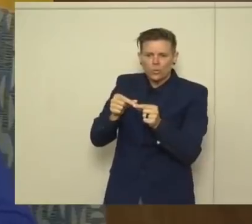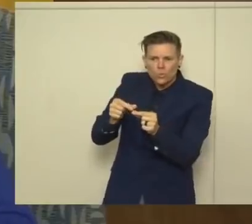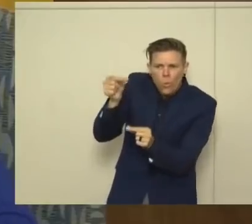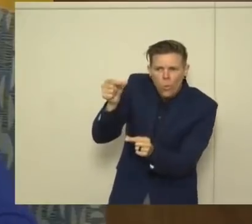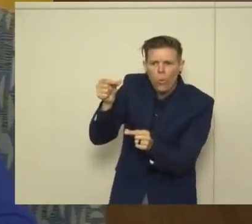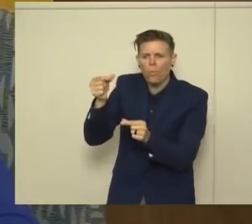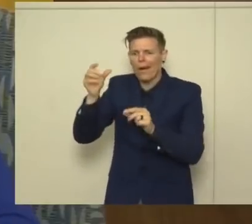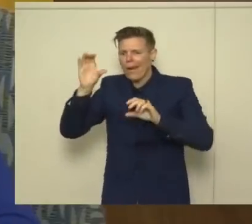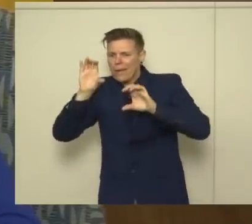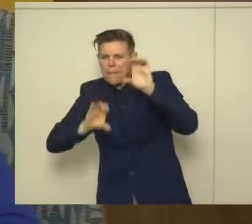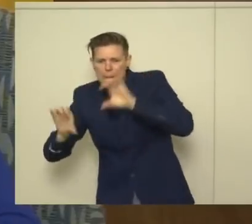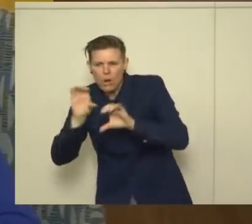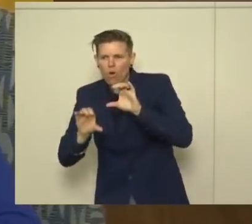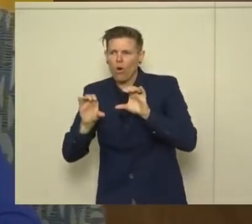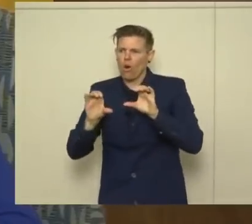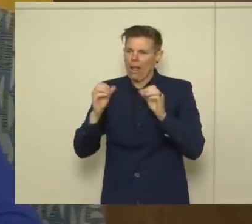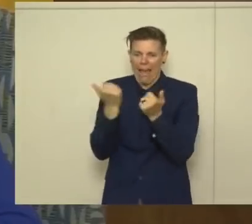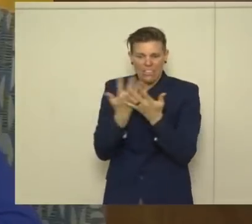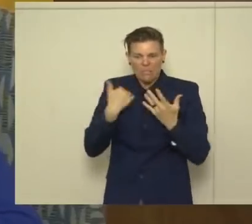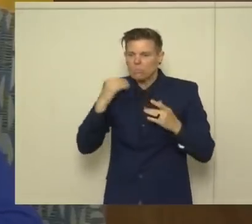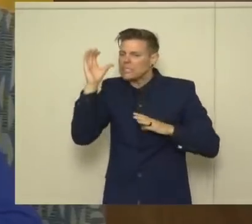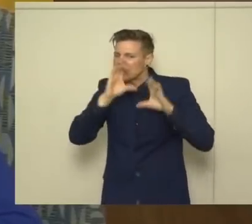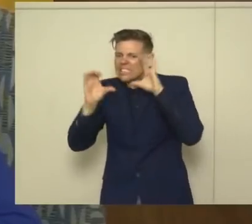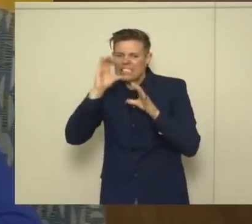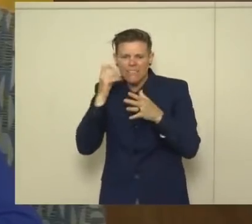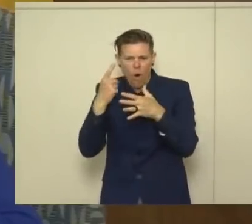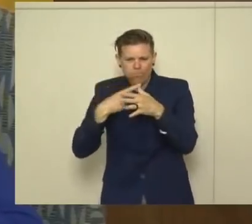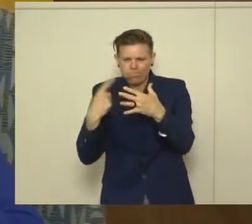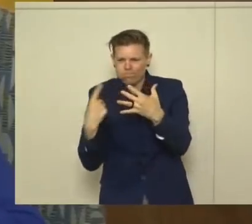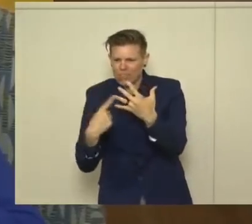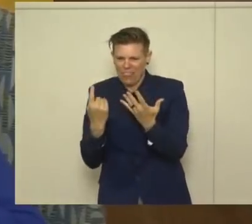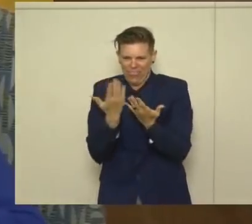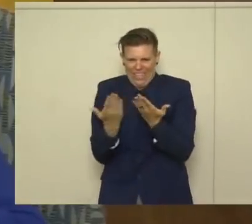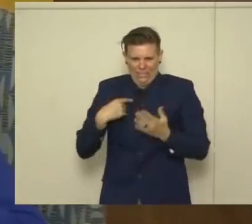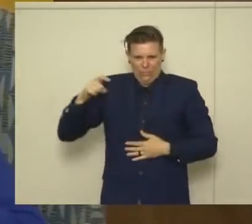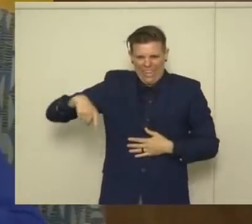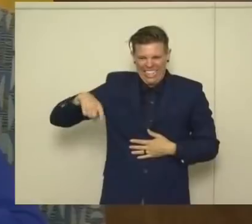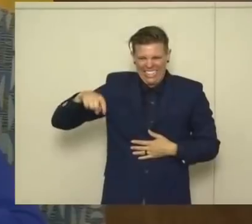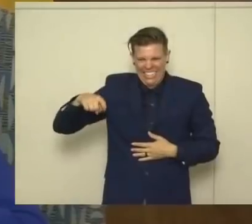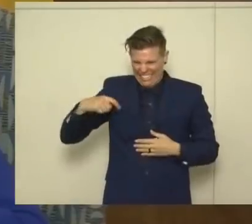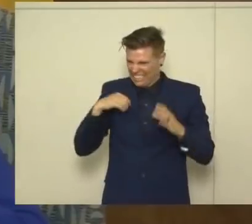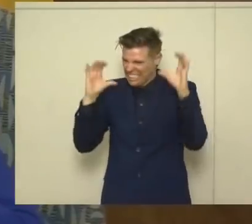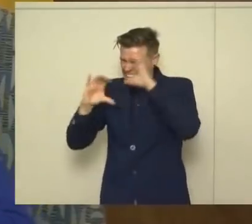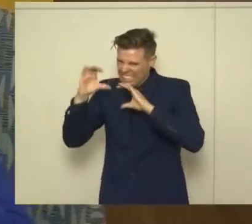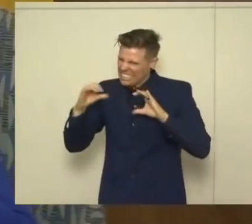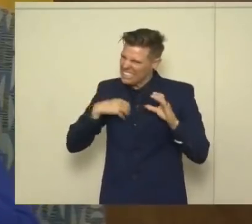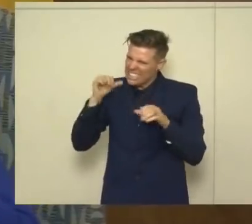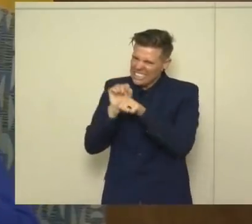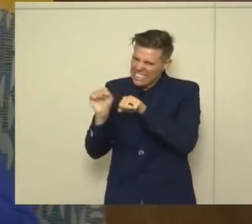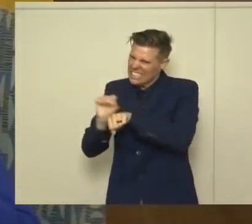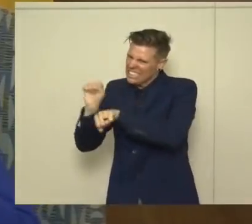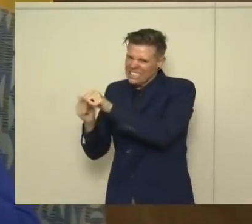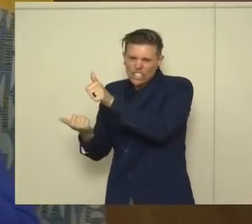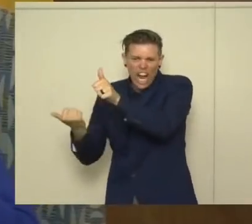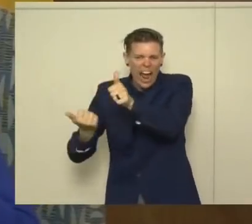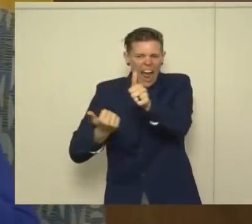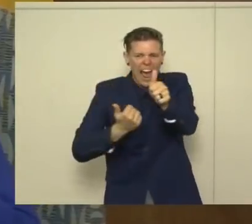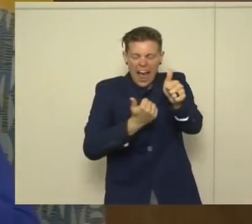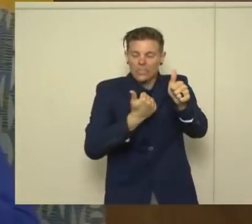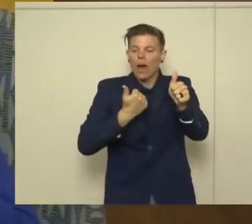on the back end. But we are managing and keeping up and hitting our testing gating criteria, which you will